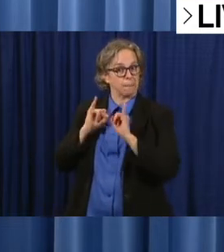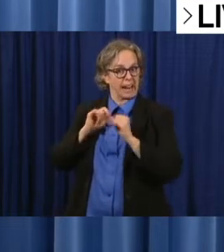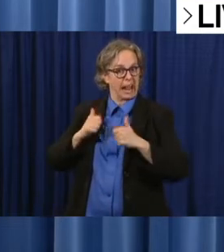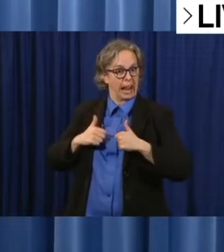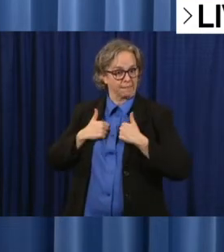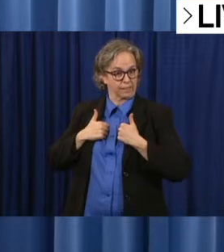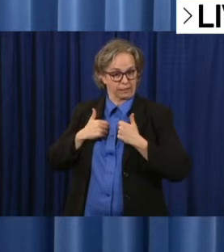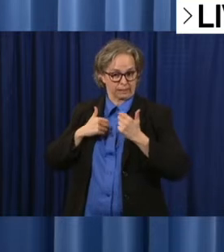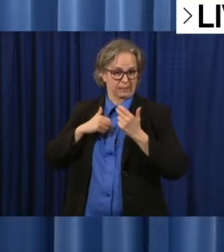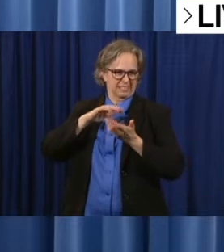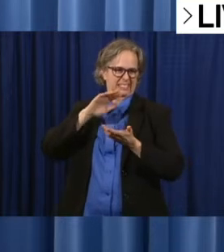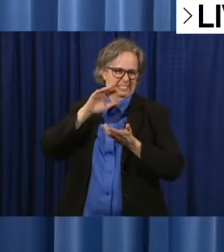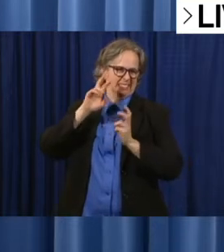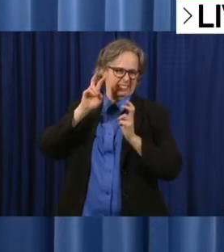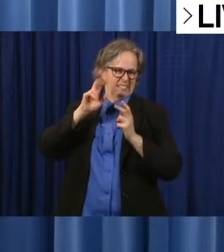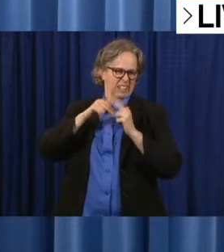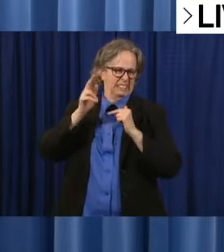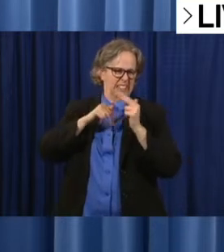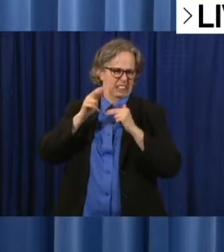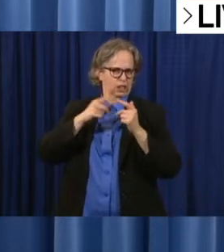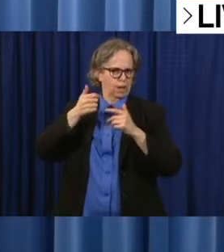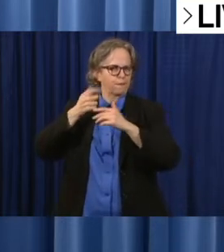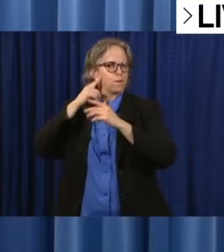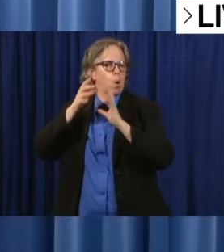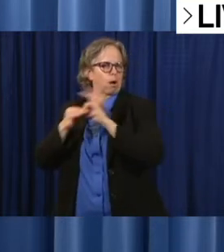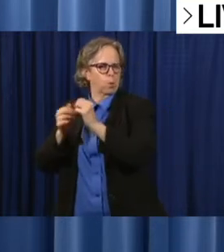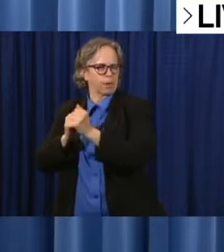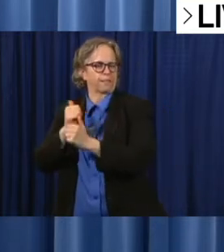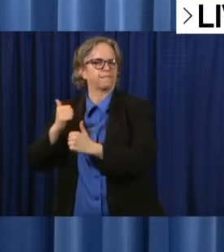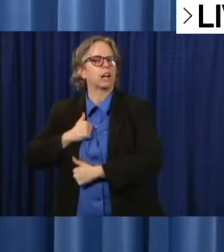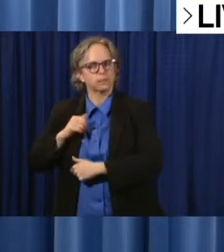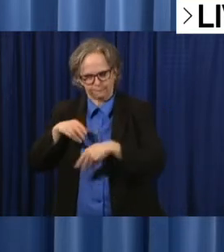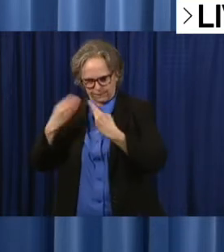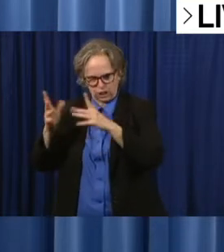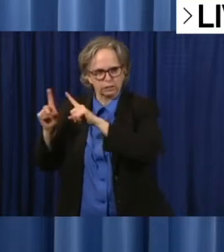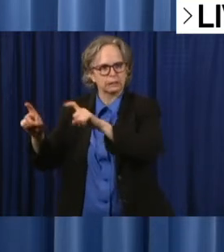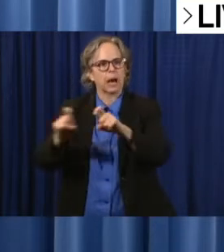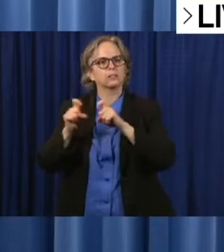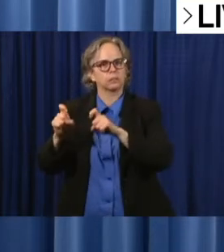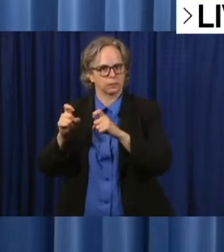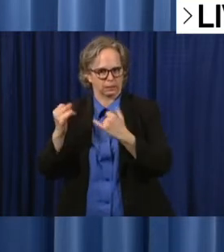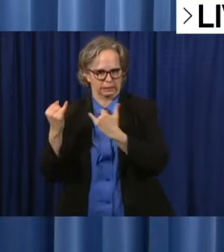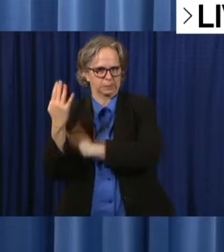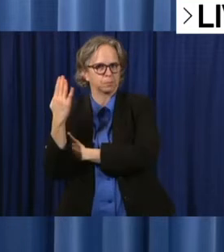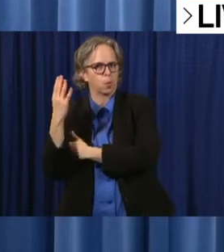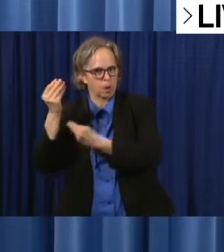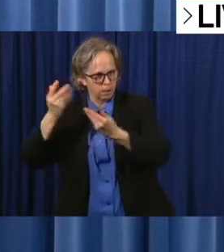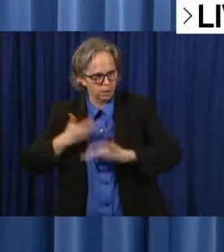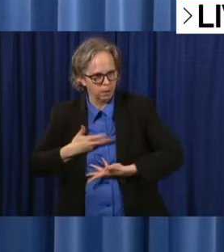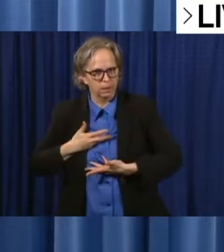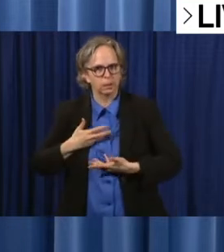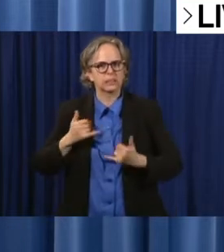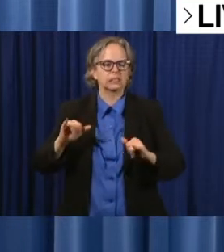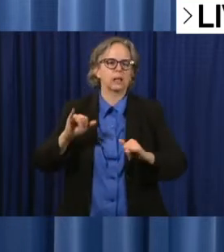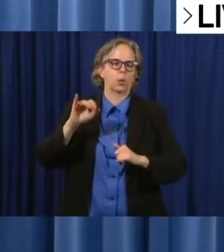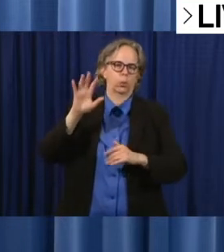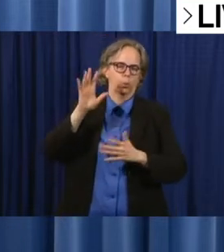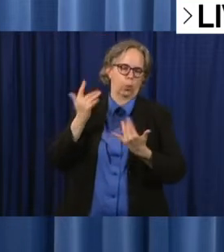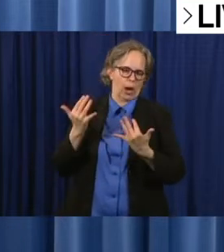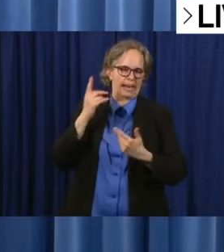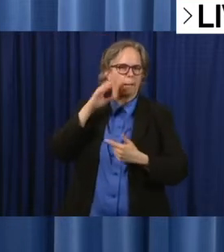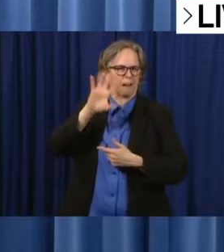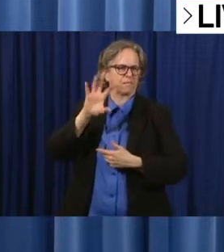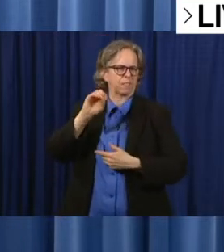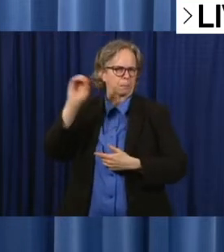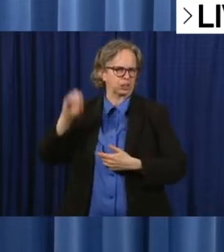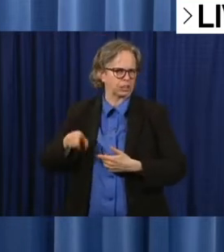morning. While we're still waiting test results for around 50% of the cases, about 50% of the individuals, this